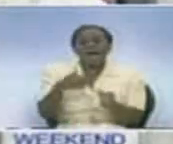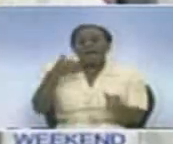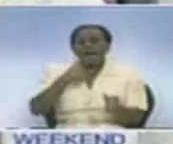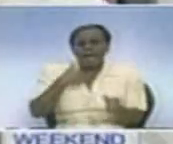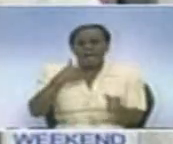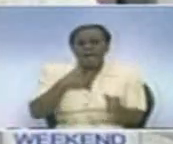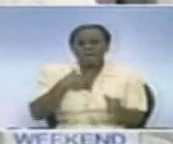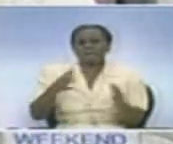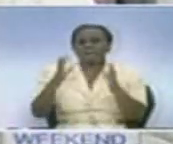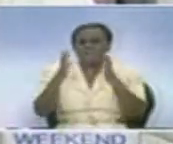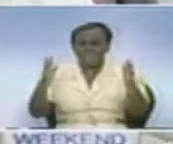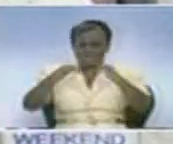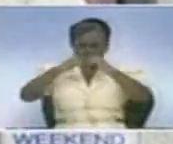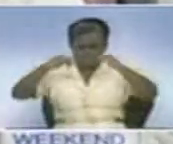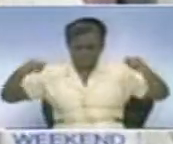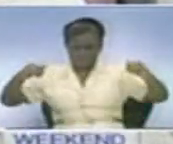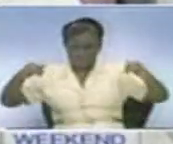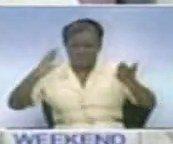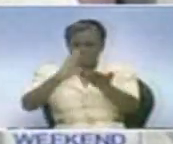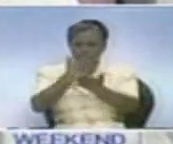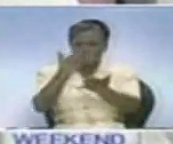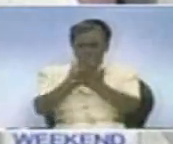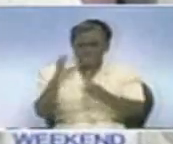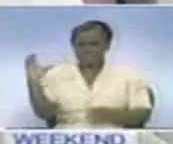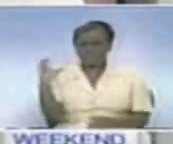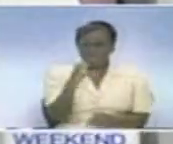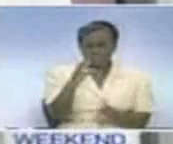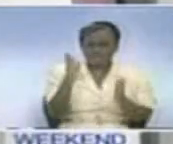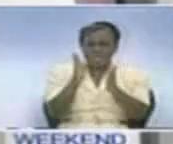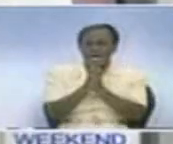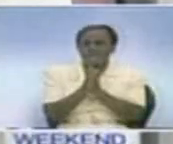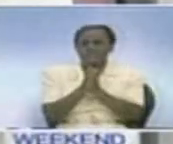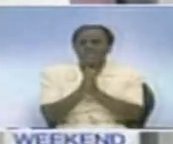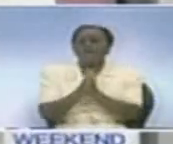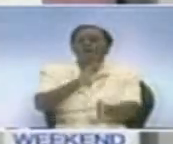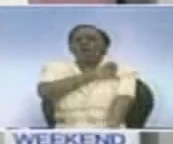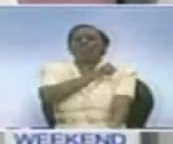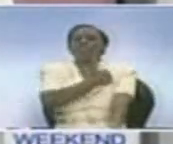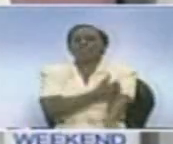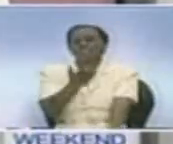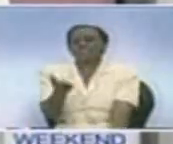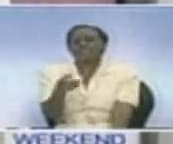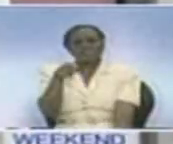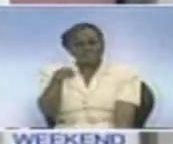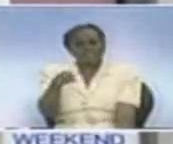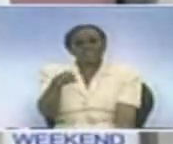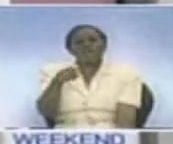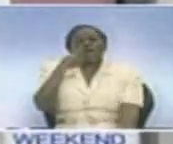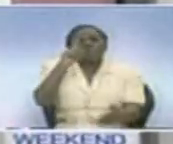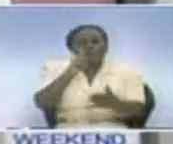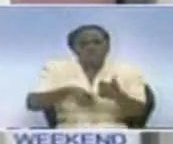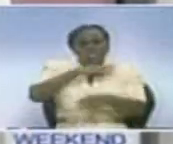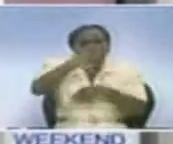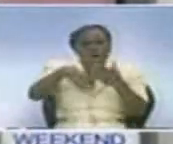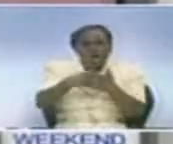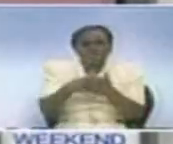a very big gap between the citizens and their policing authorities. And that is what we are all trying